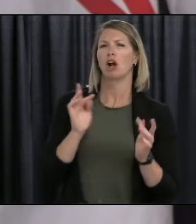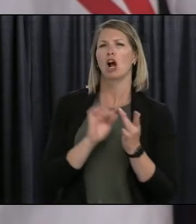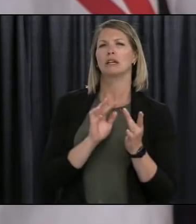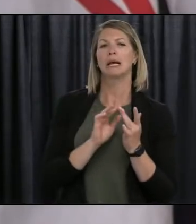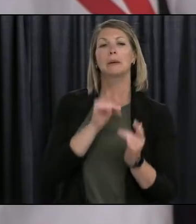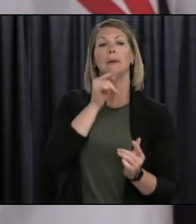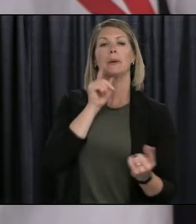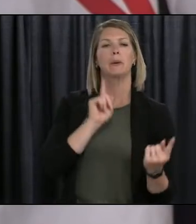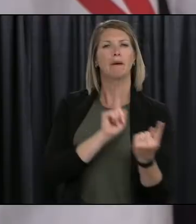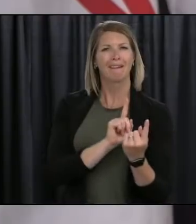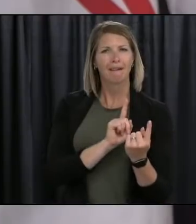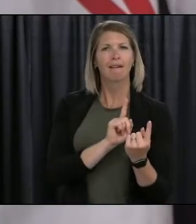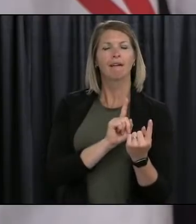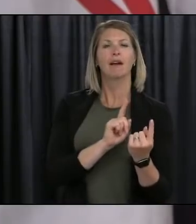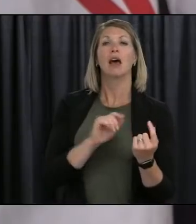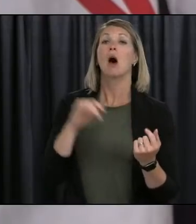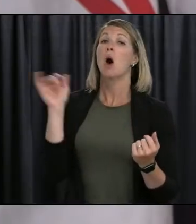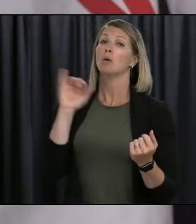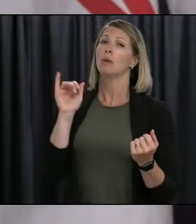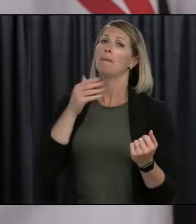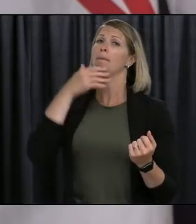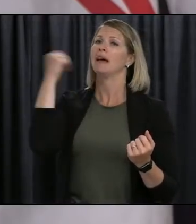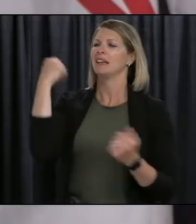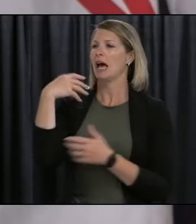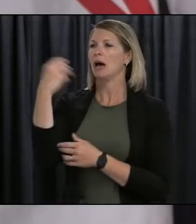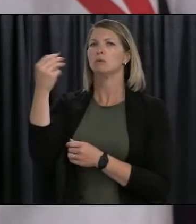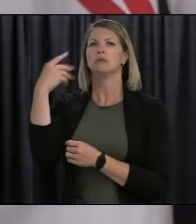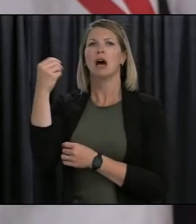or crowded places with large numbers of people gathered.